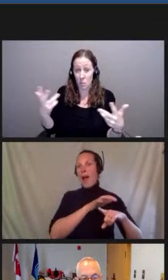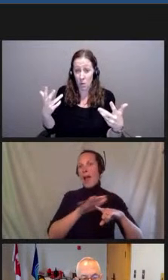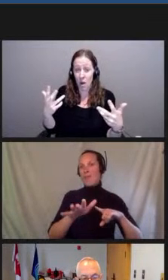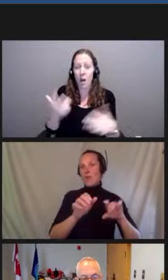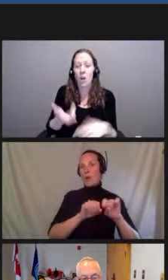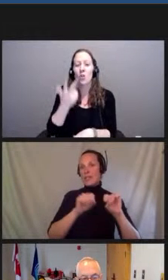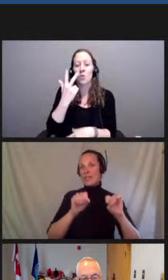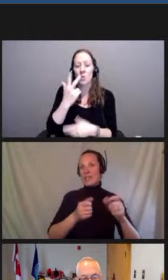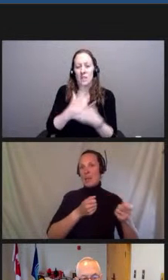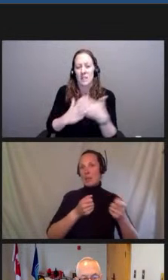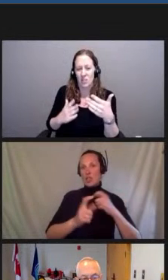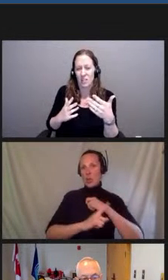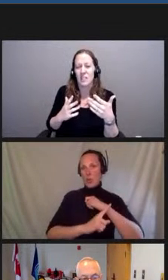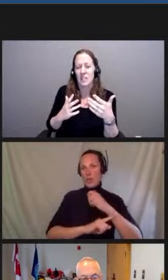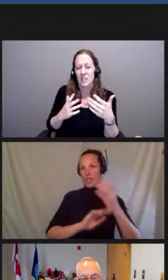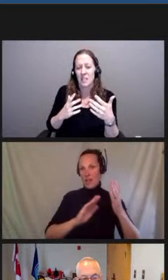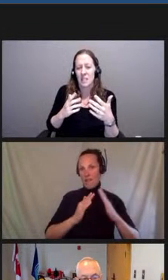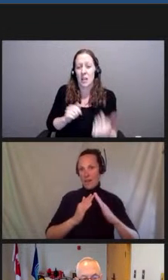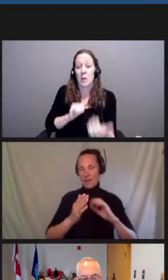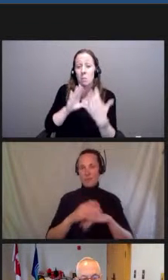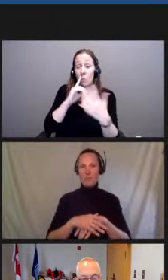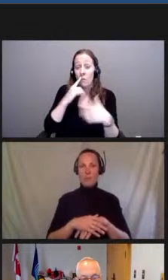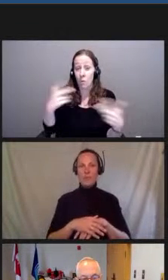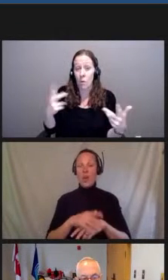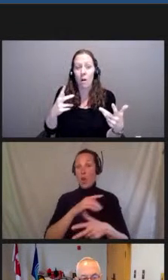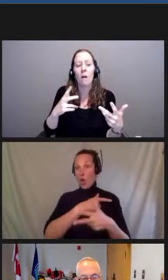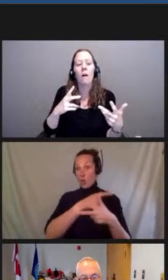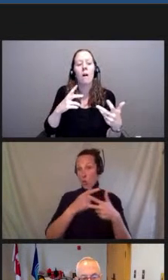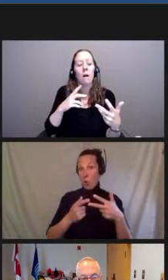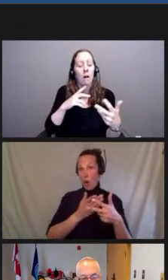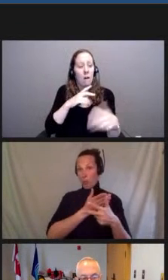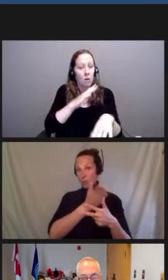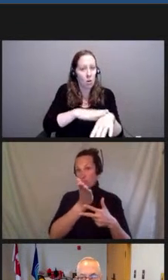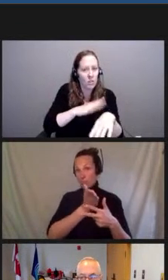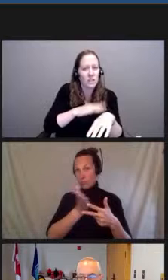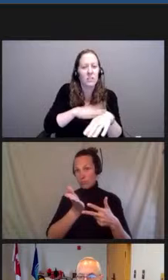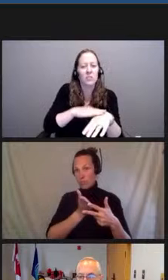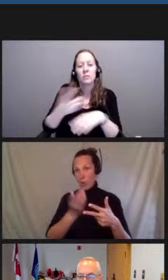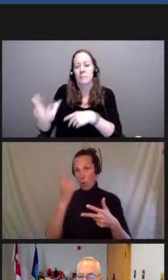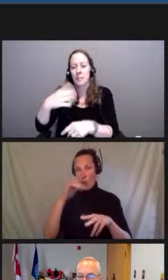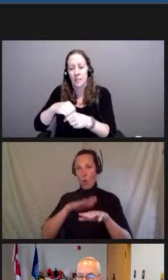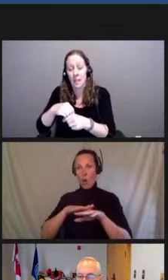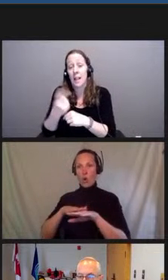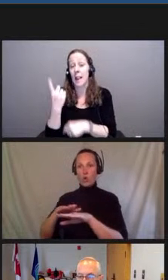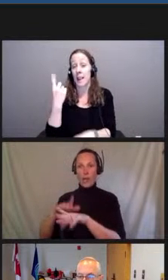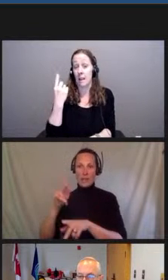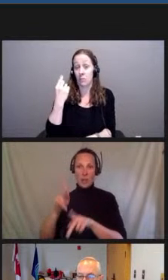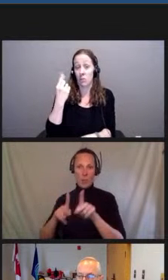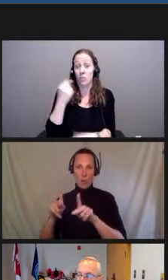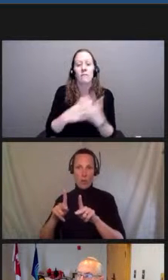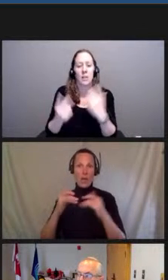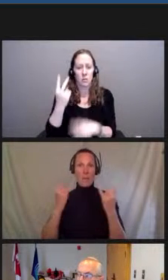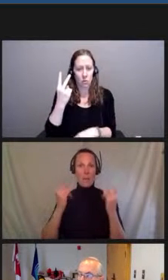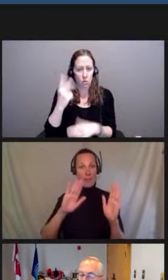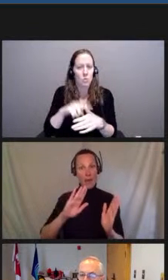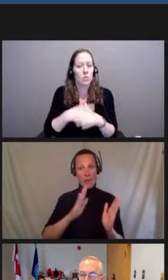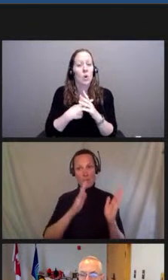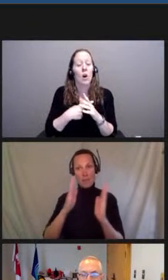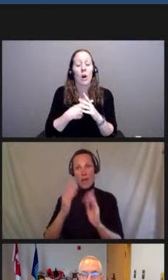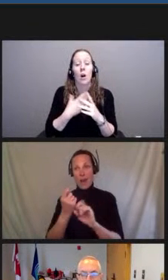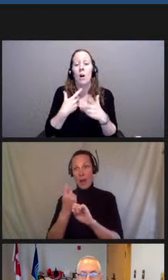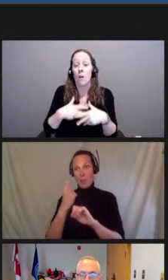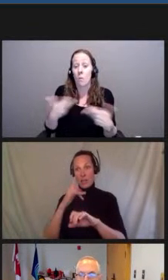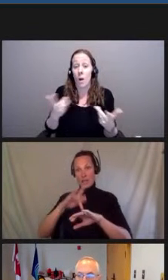for public and stakeholder consultation and engagement. We moved into Phase 2 last year and began our first series of discussions